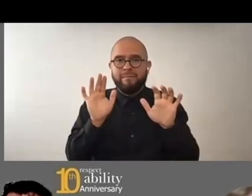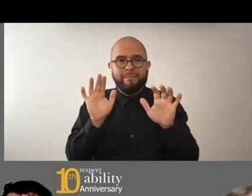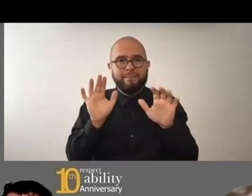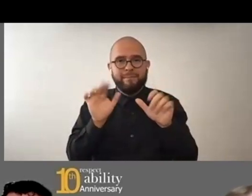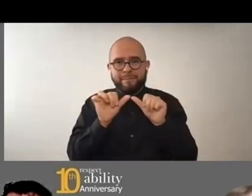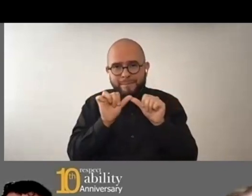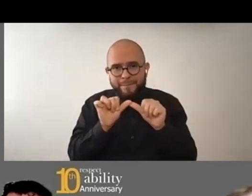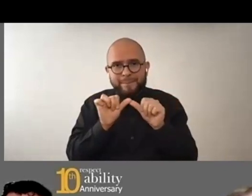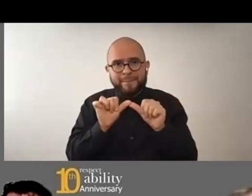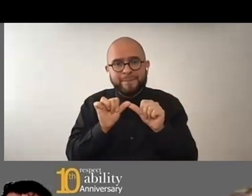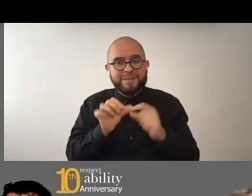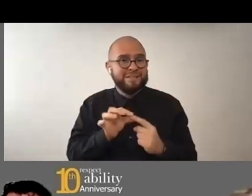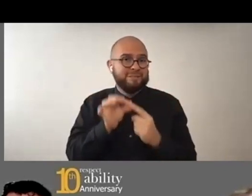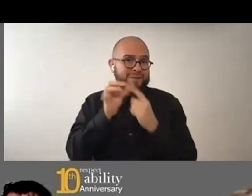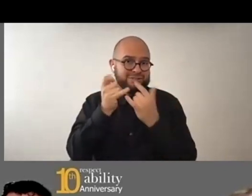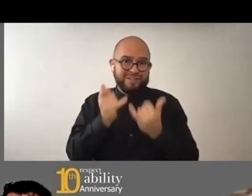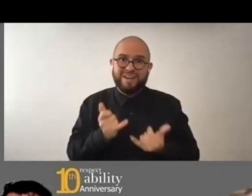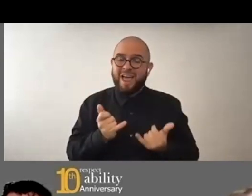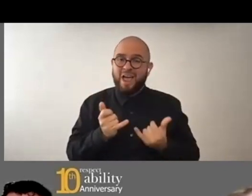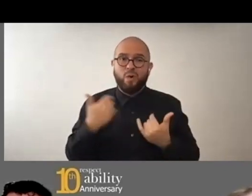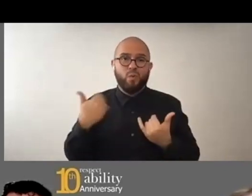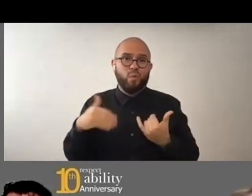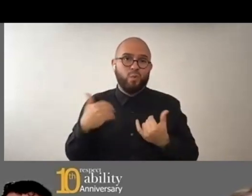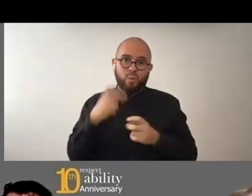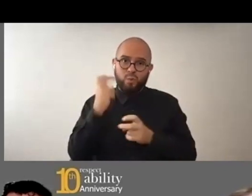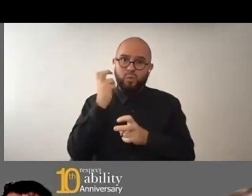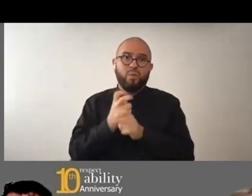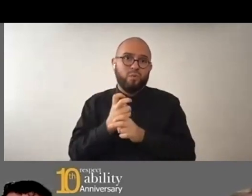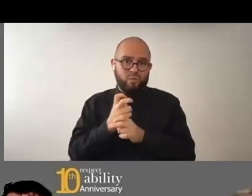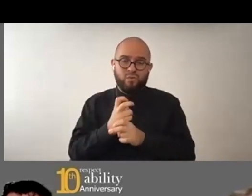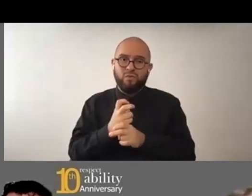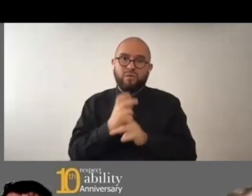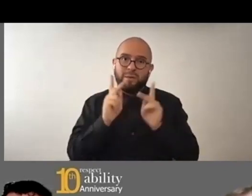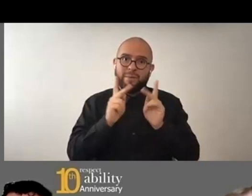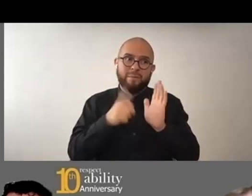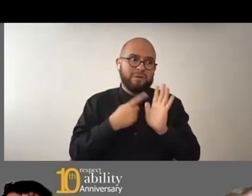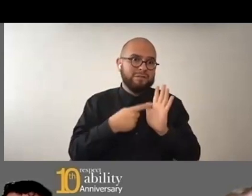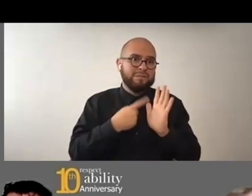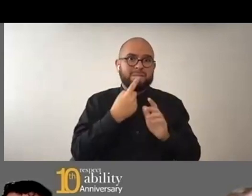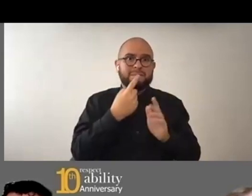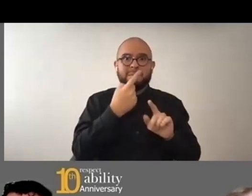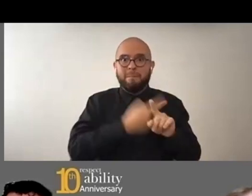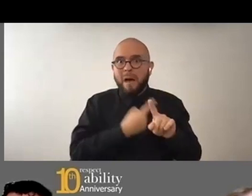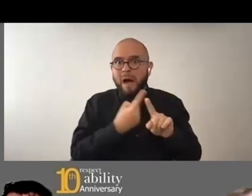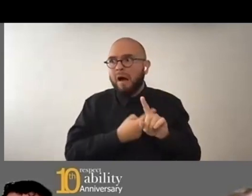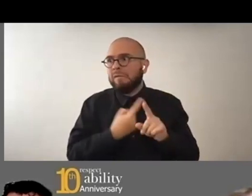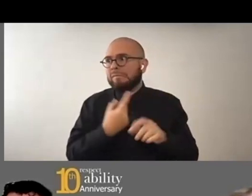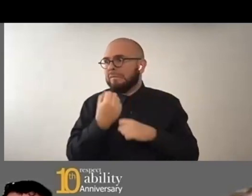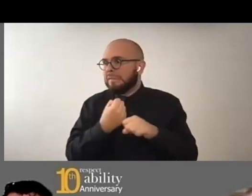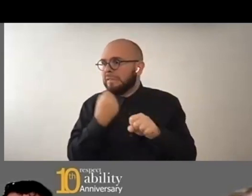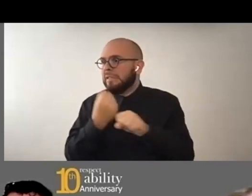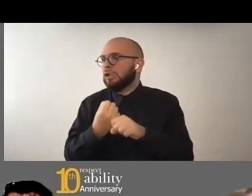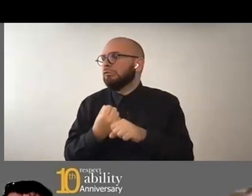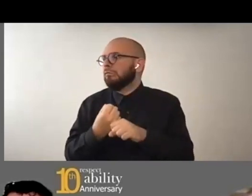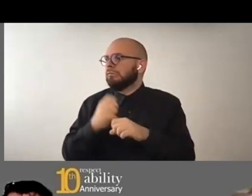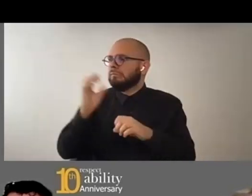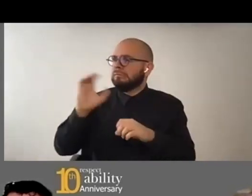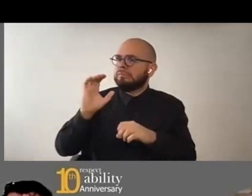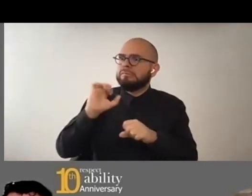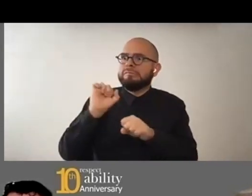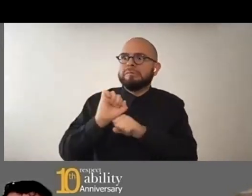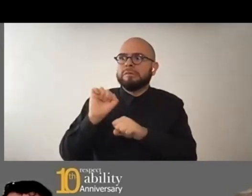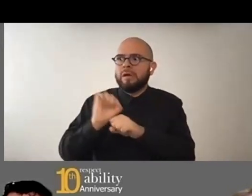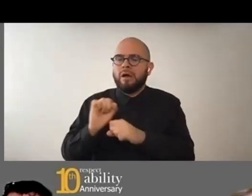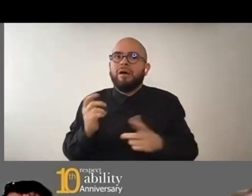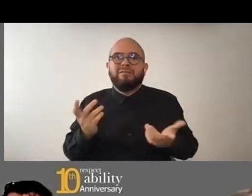Especially now, the job market is really difficult and it takes people months and sometimes years to find jobs. So, if